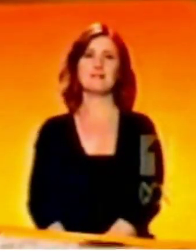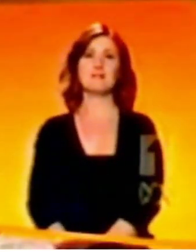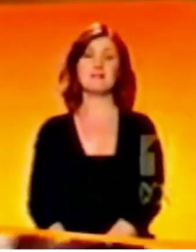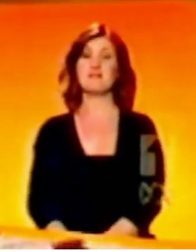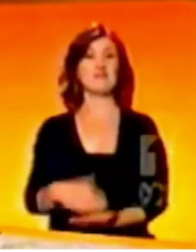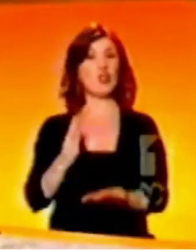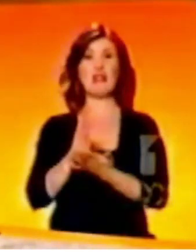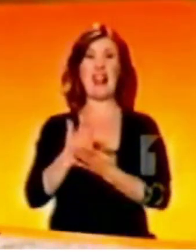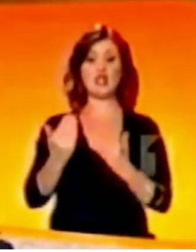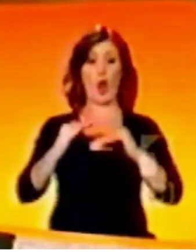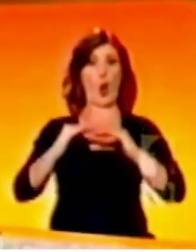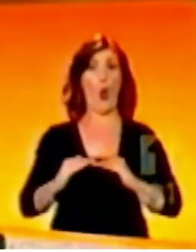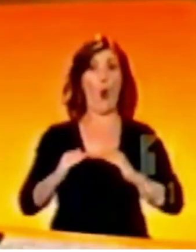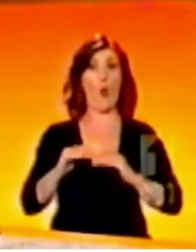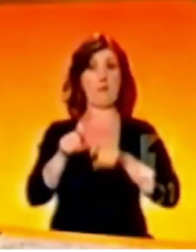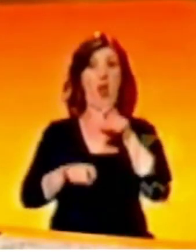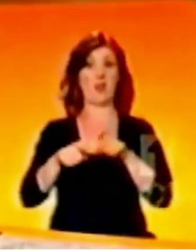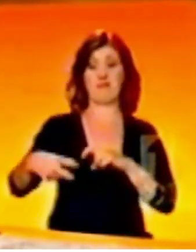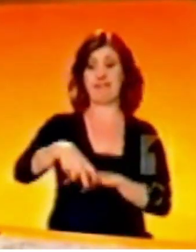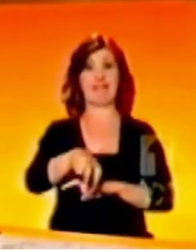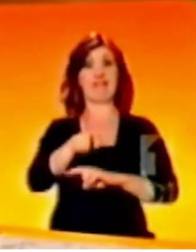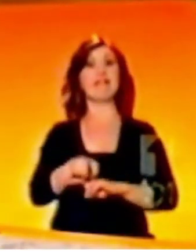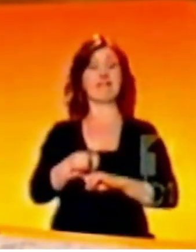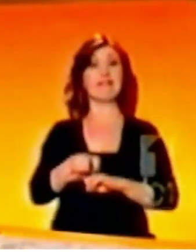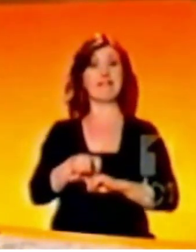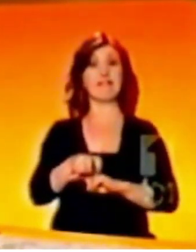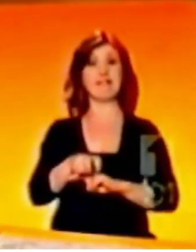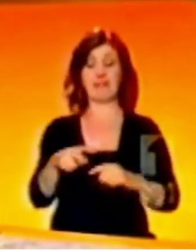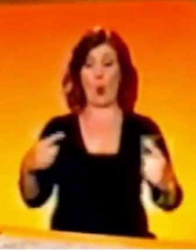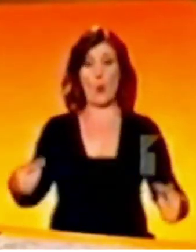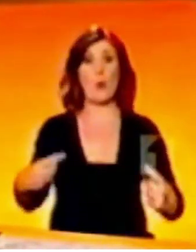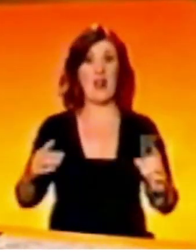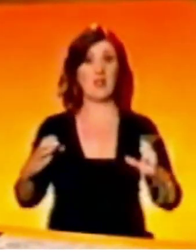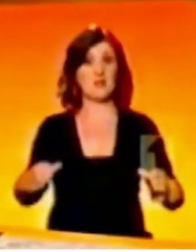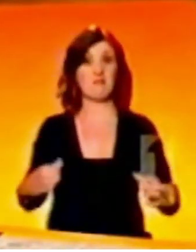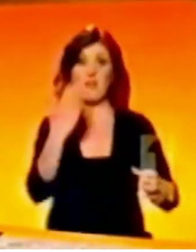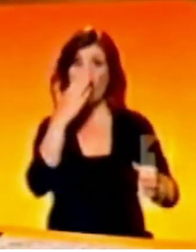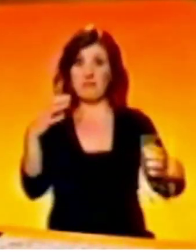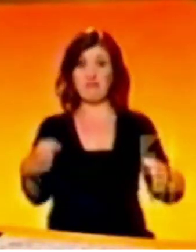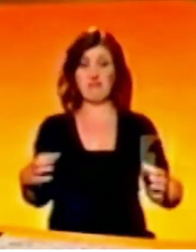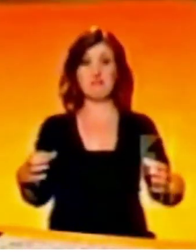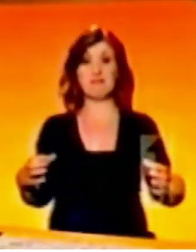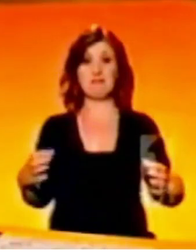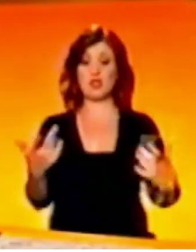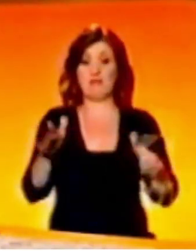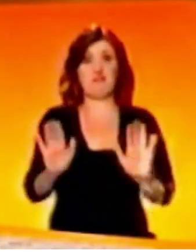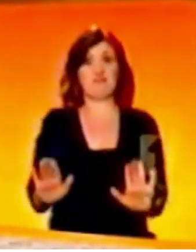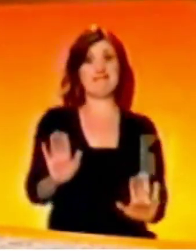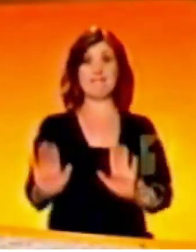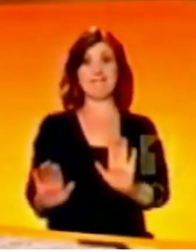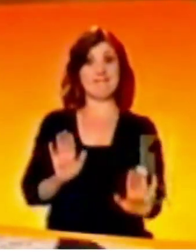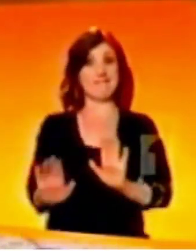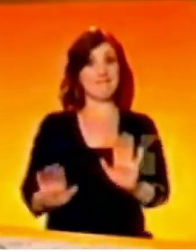It's basically a low bike, and then you just hop in it. The wheels are at the front, and then you just